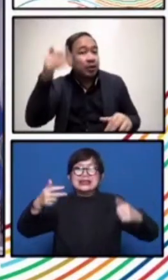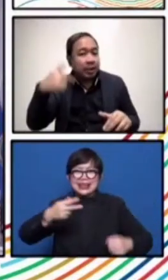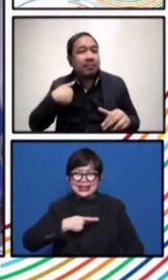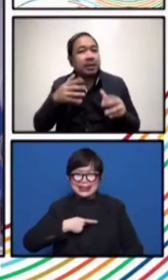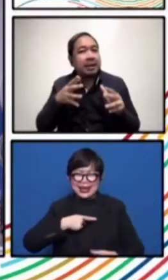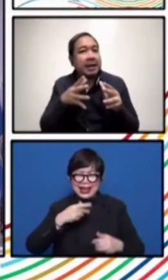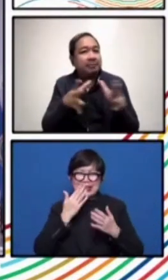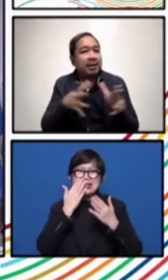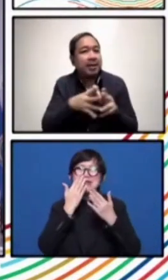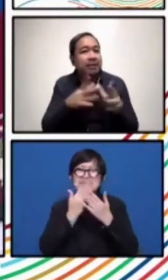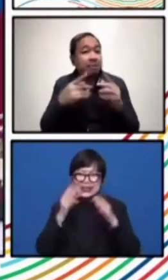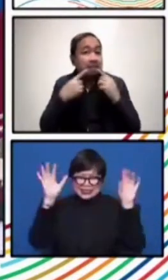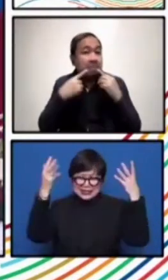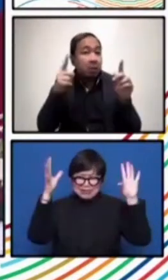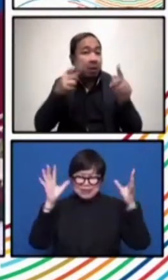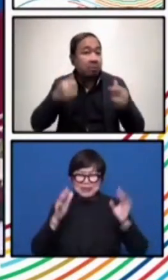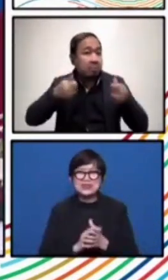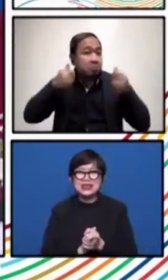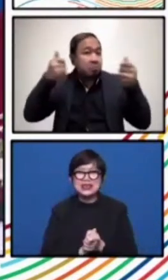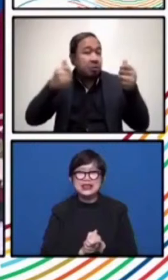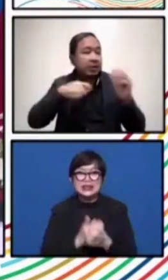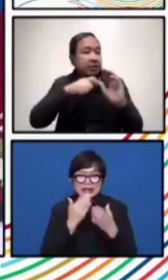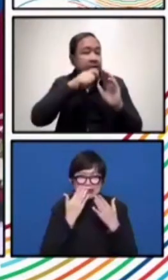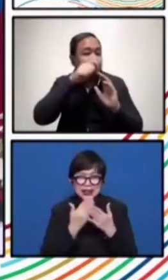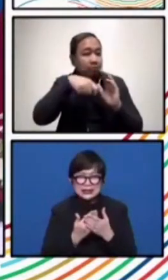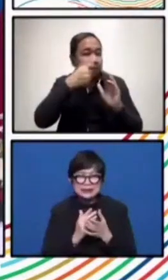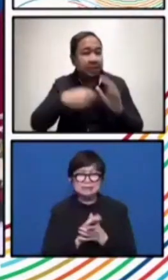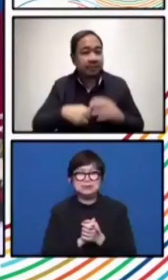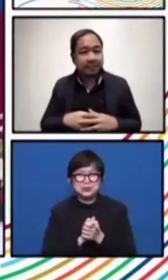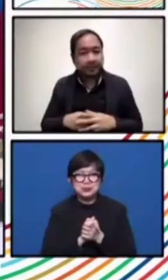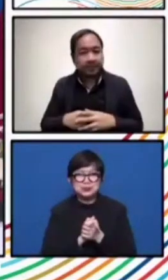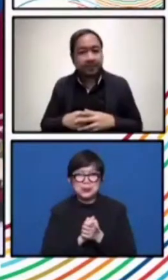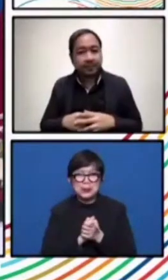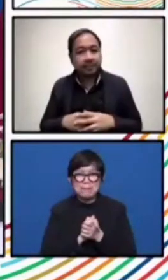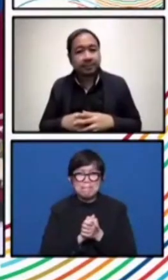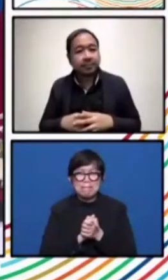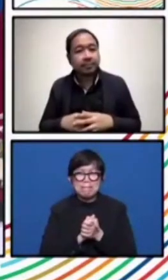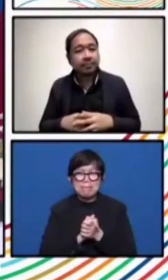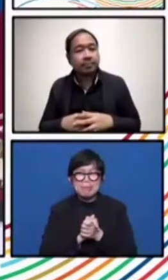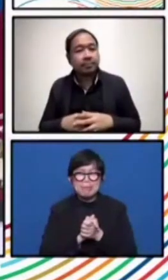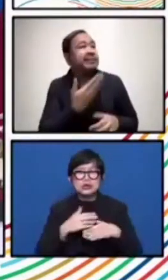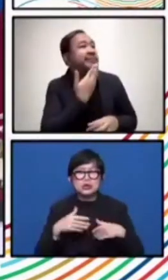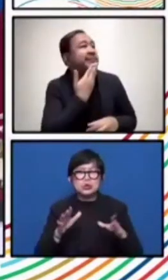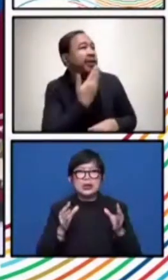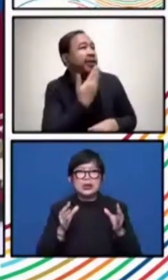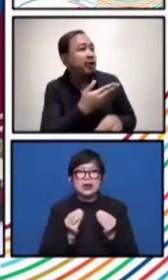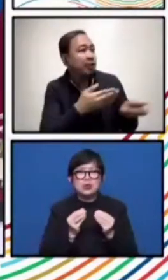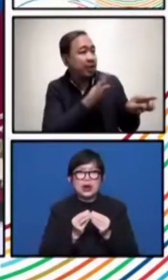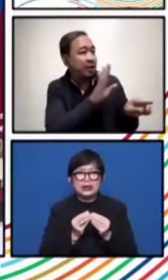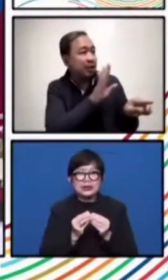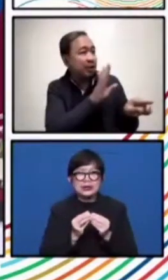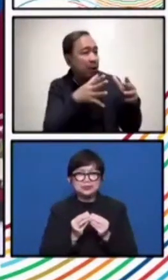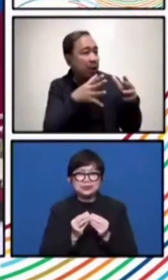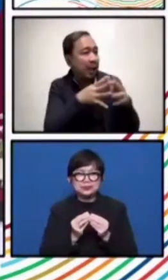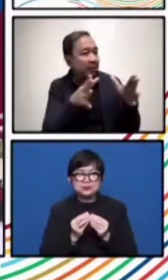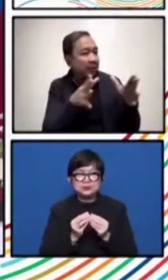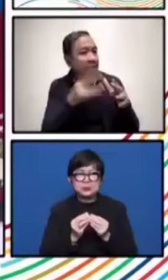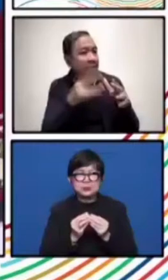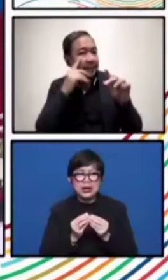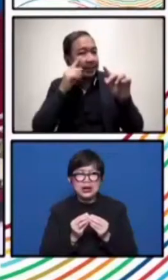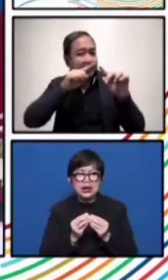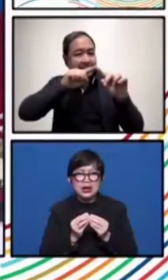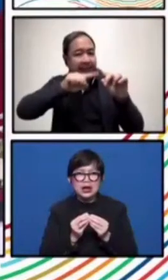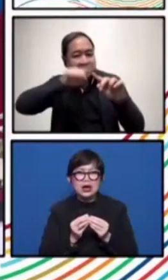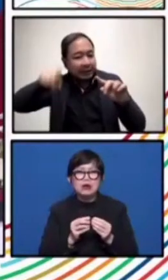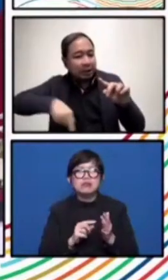uh it looks like you make a sticker Circle so from the identify educations